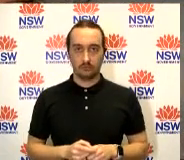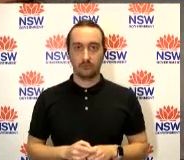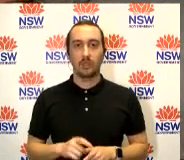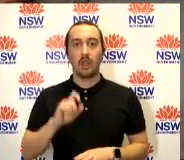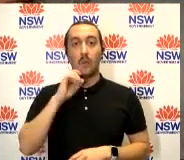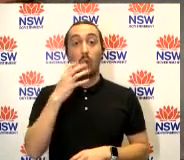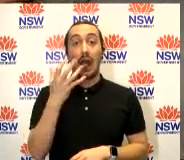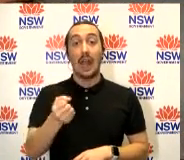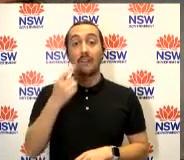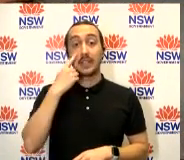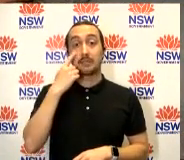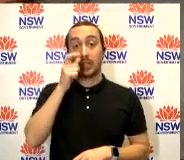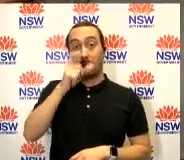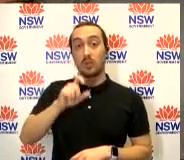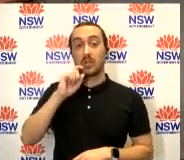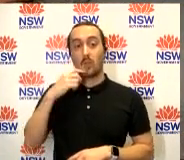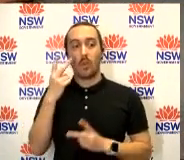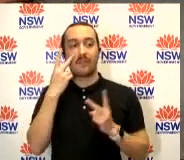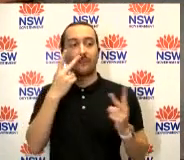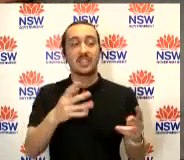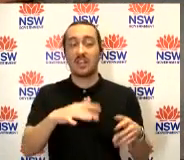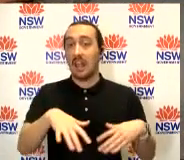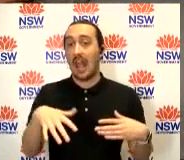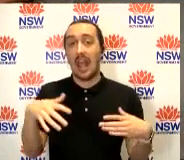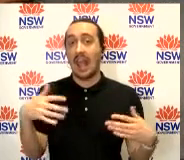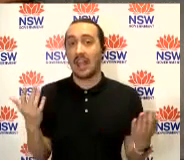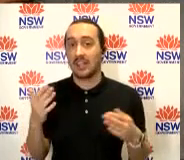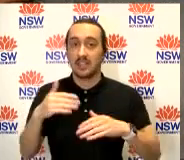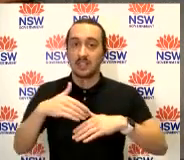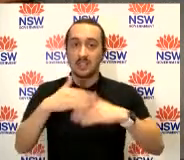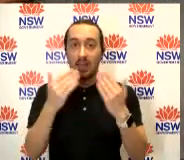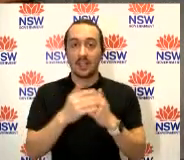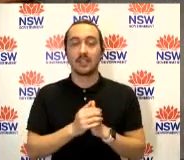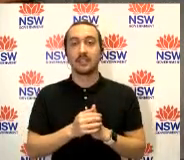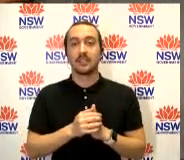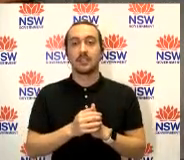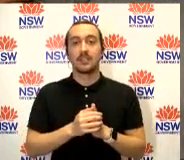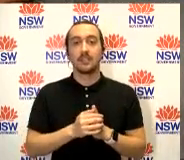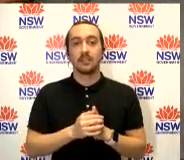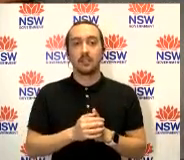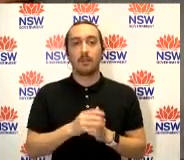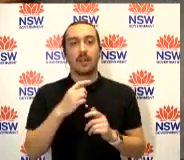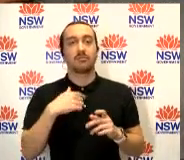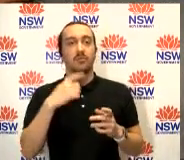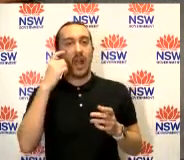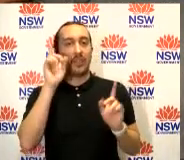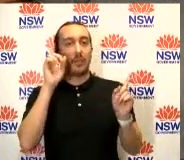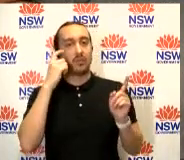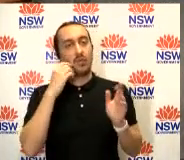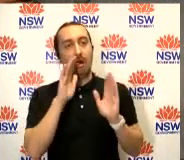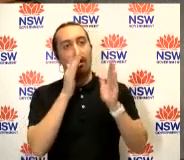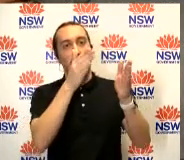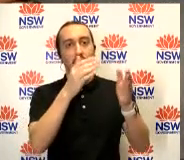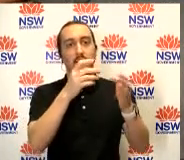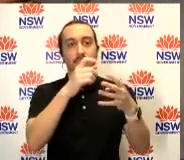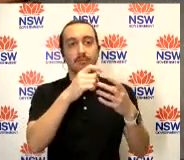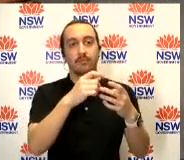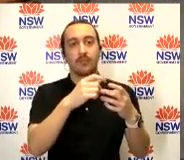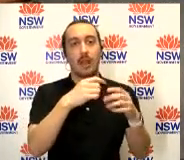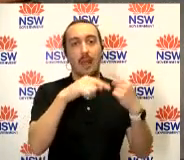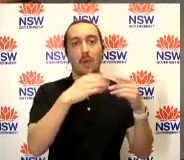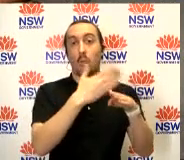So, essentially, we're targeting working at heights. Okay, then. So